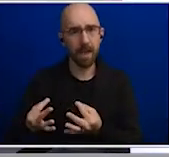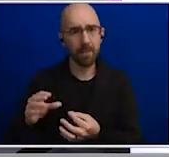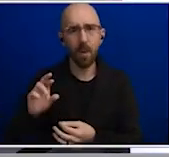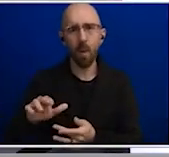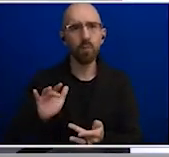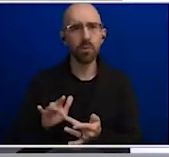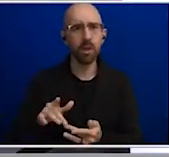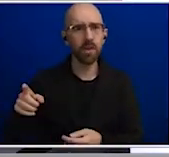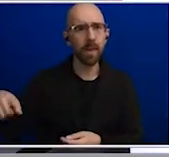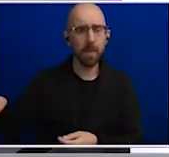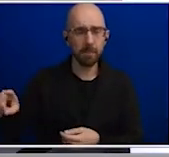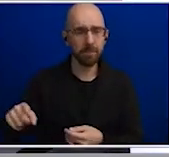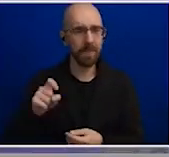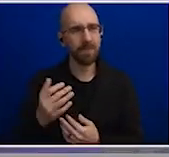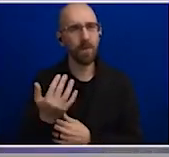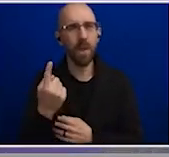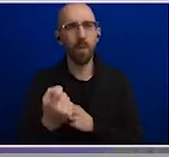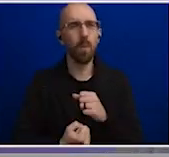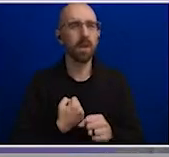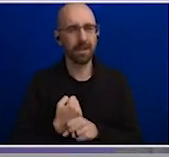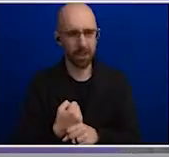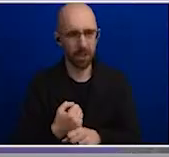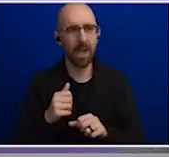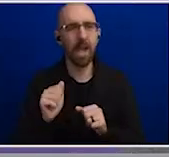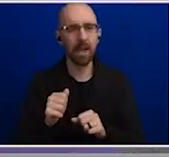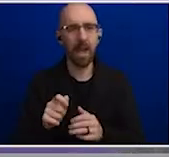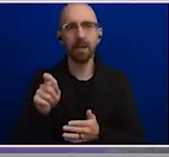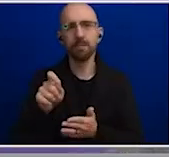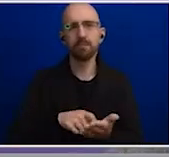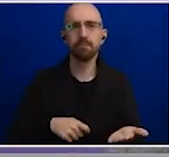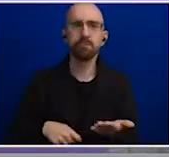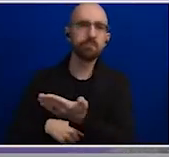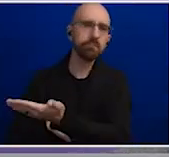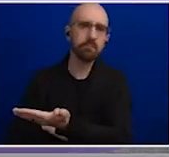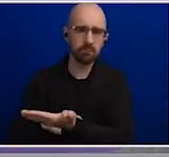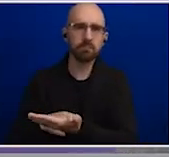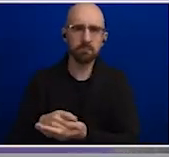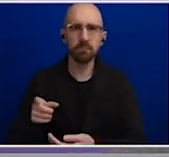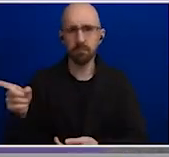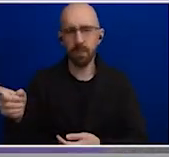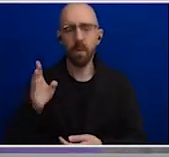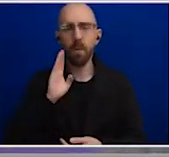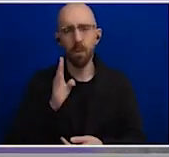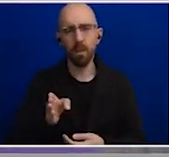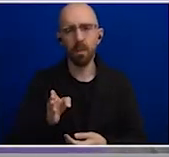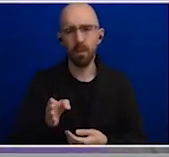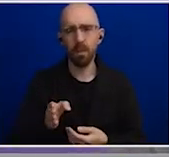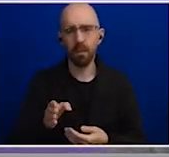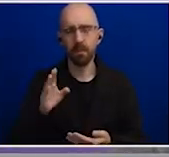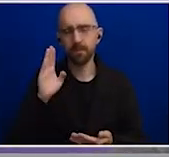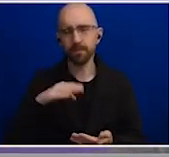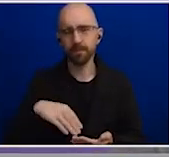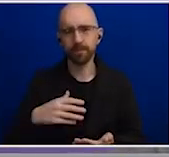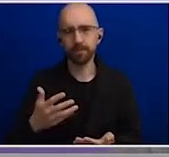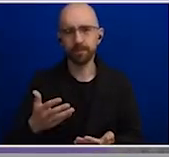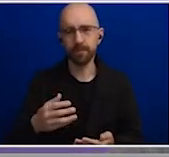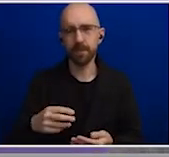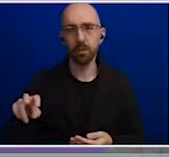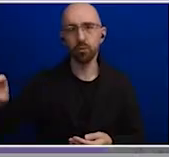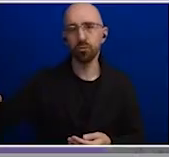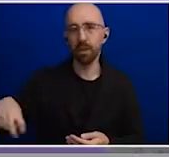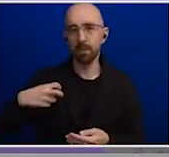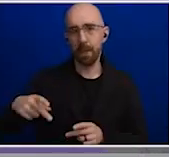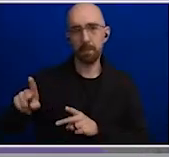we have to wait a year, and then I can write a letter. And then they will, the transplant people